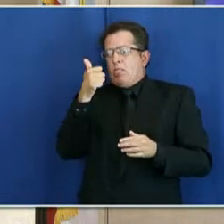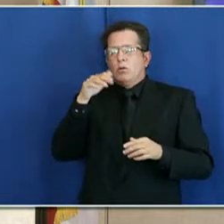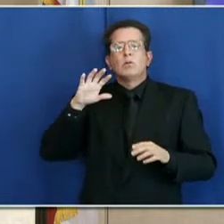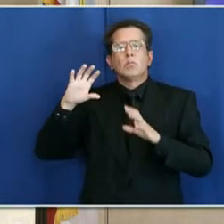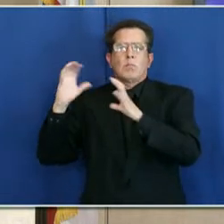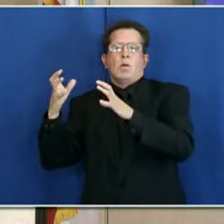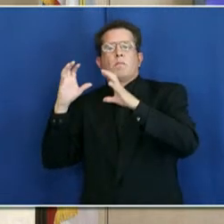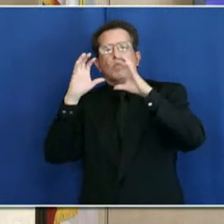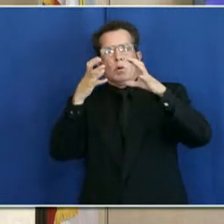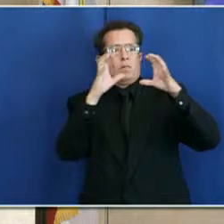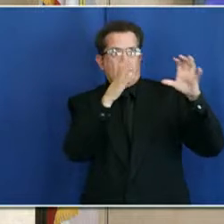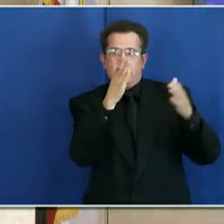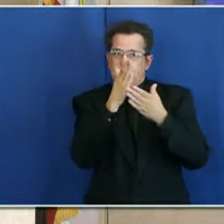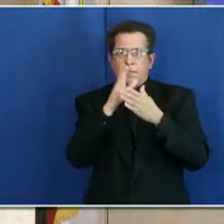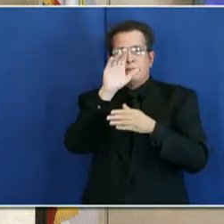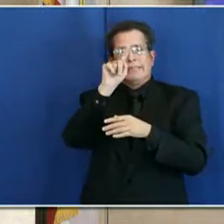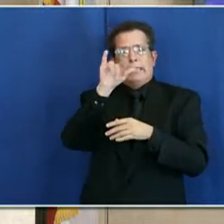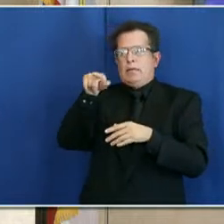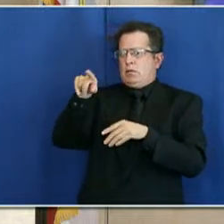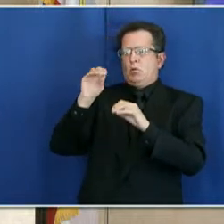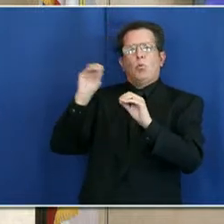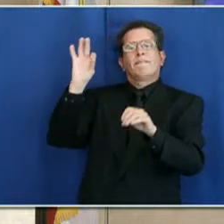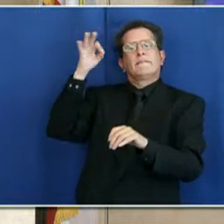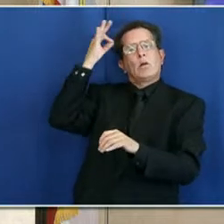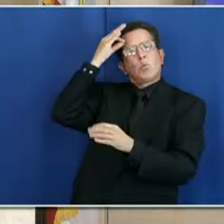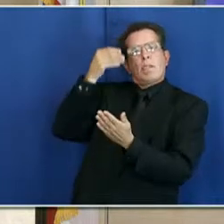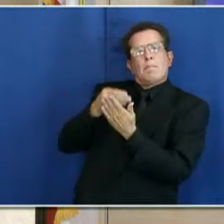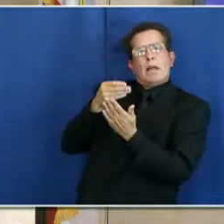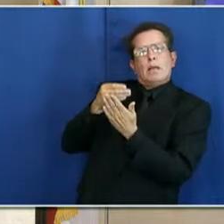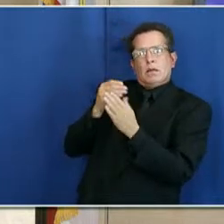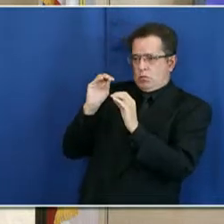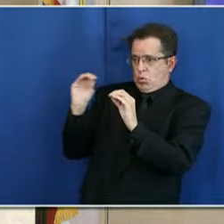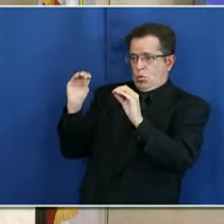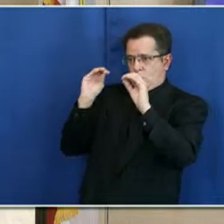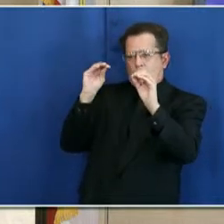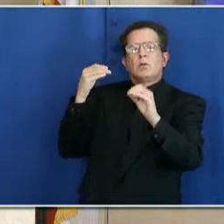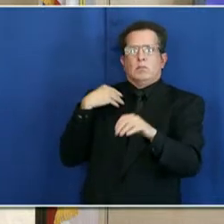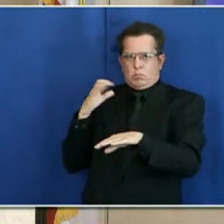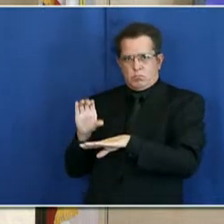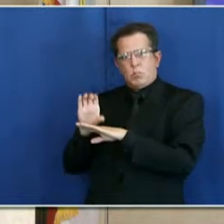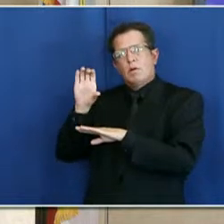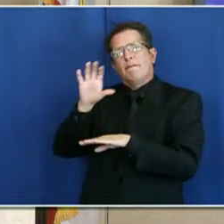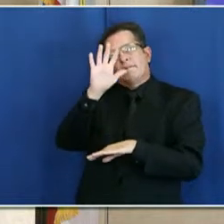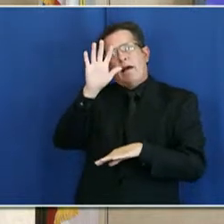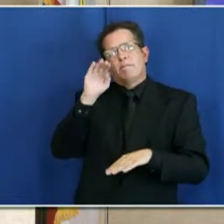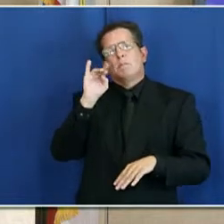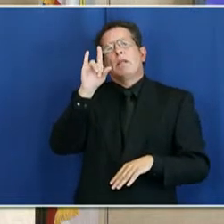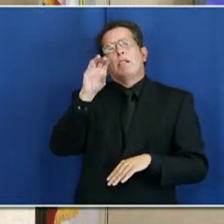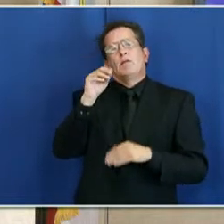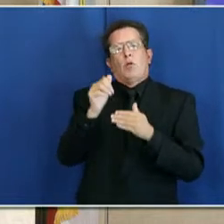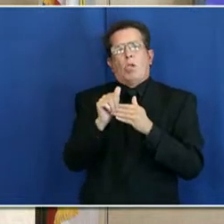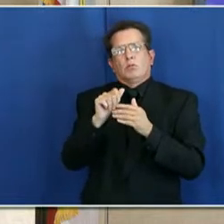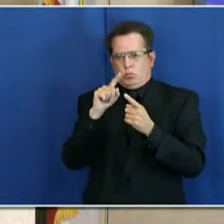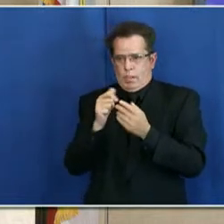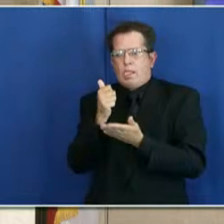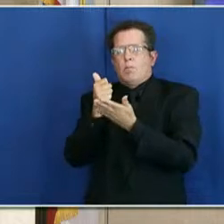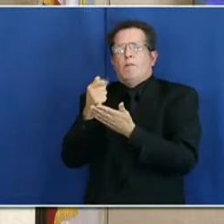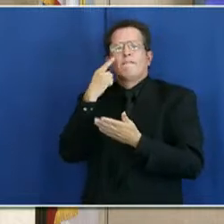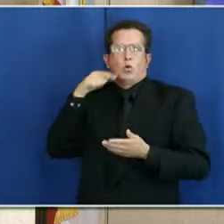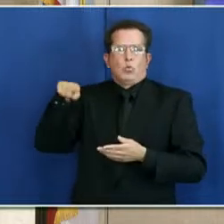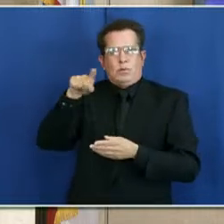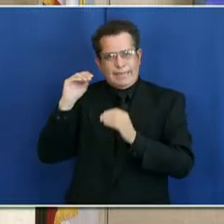funding to local cities that didn't receive federal assistance, and yesterday we approved $5 million to expand testing for